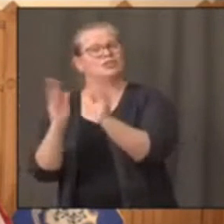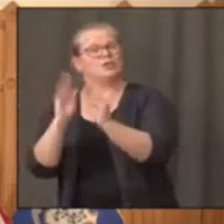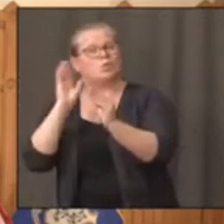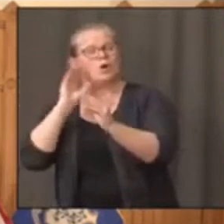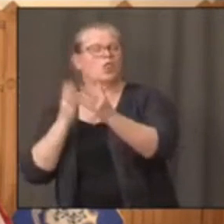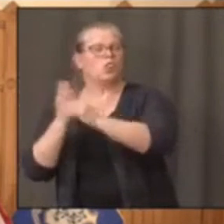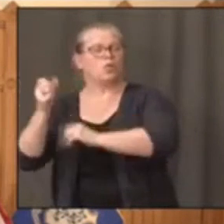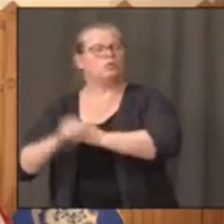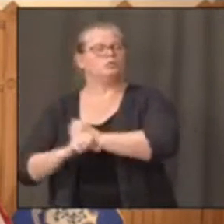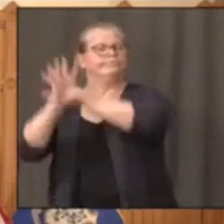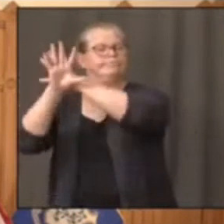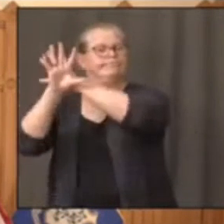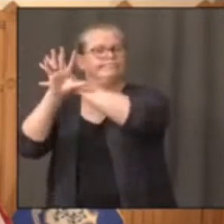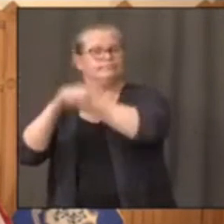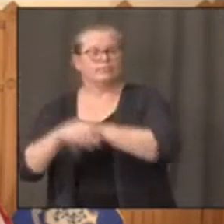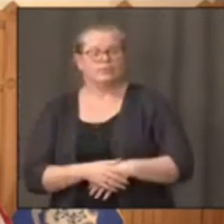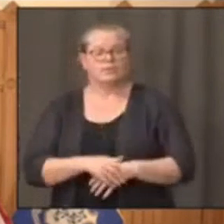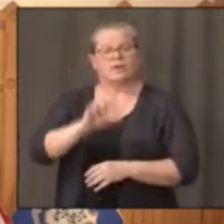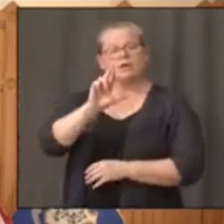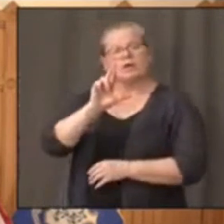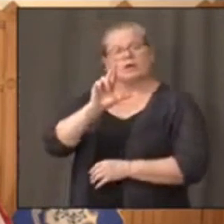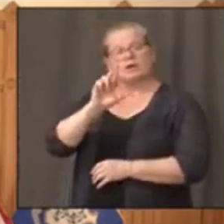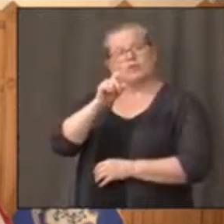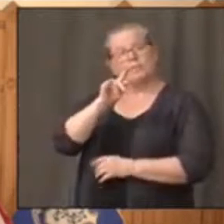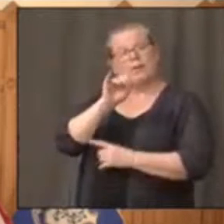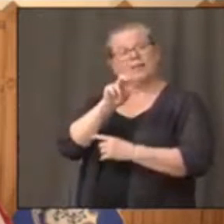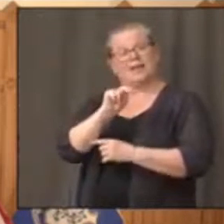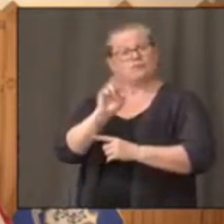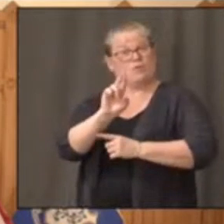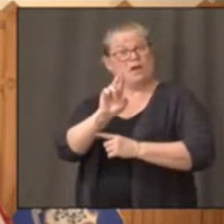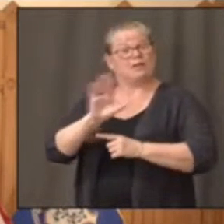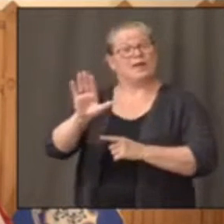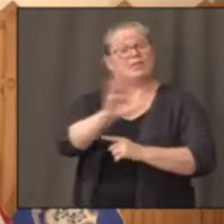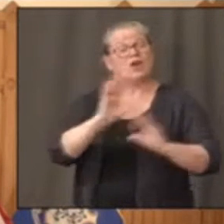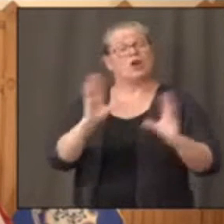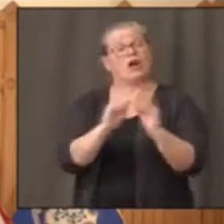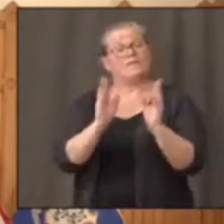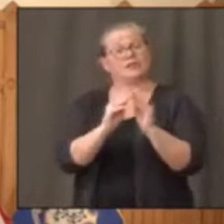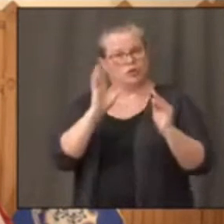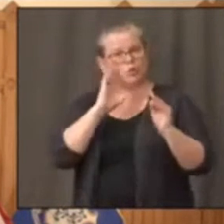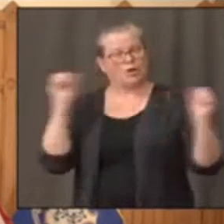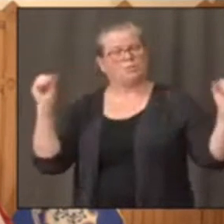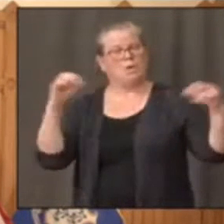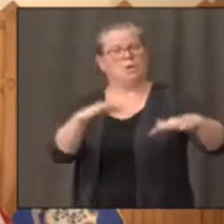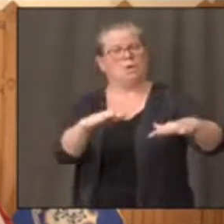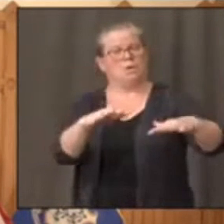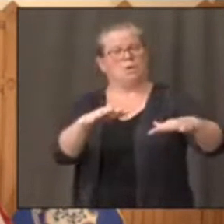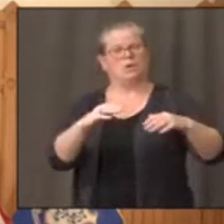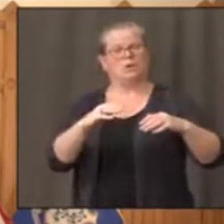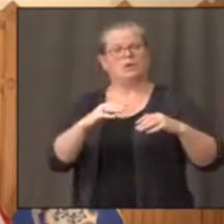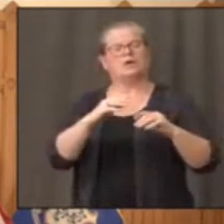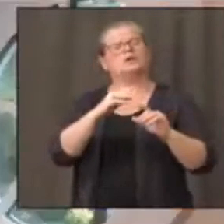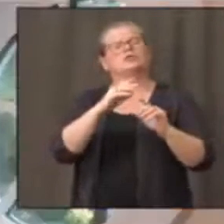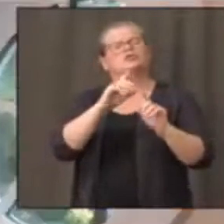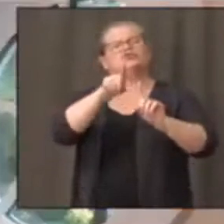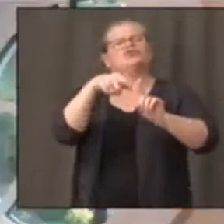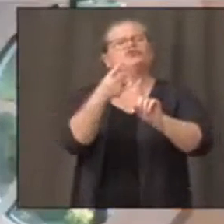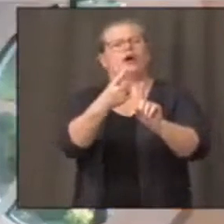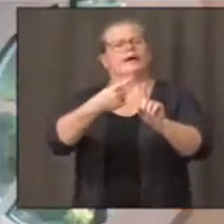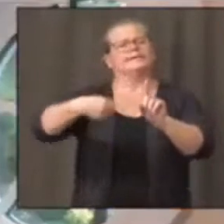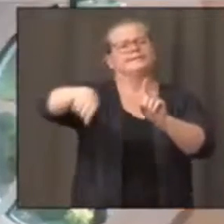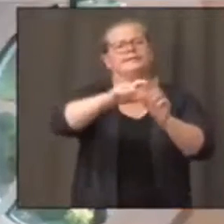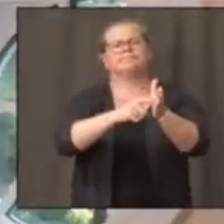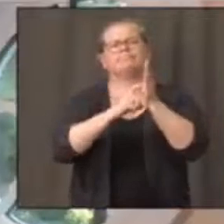alternates, no guest. What would your advice be to somebody who asks you, Doctor, should I go spend